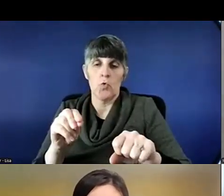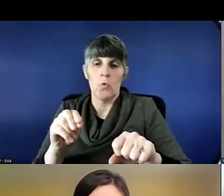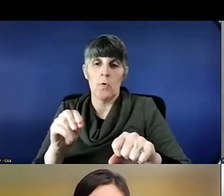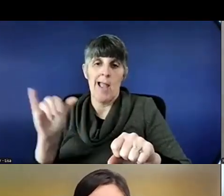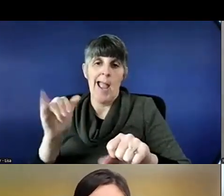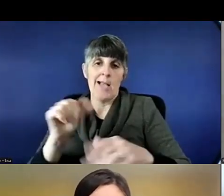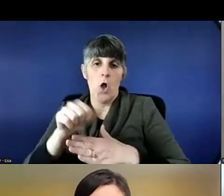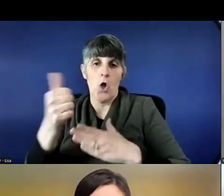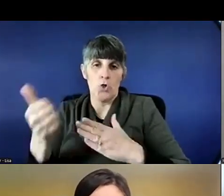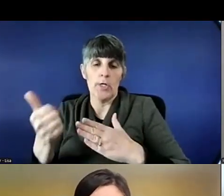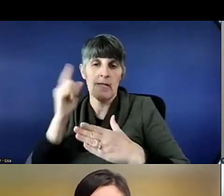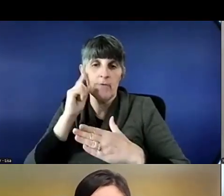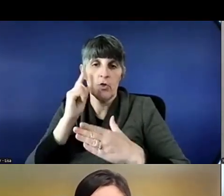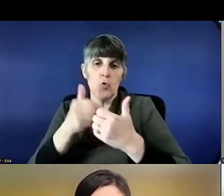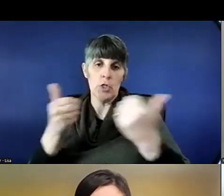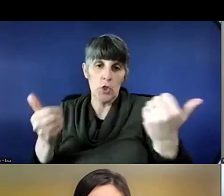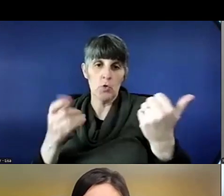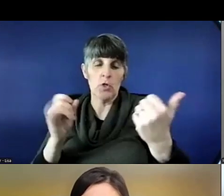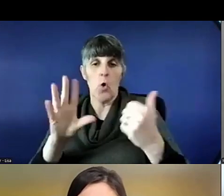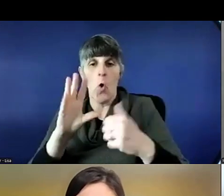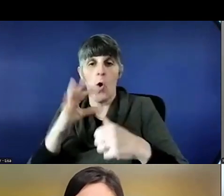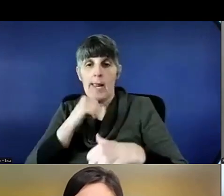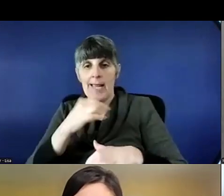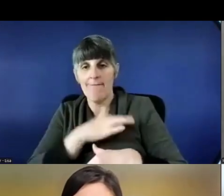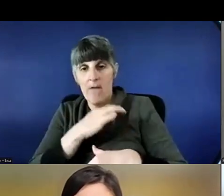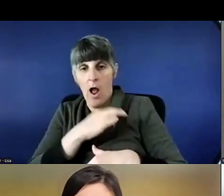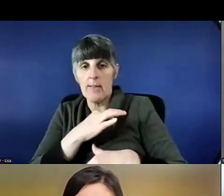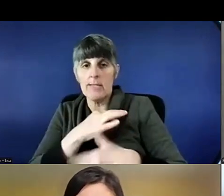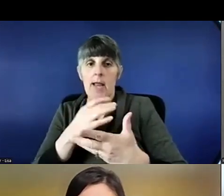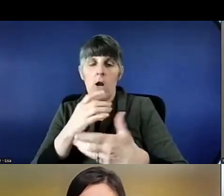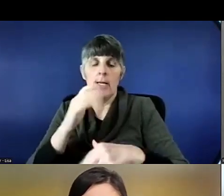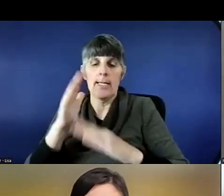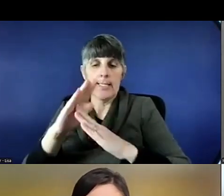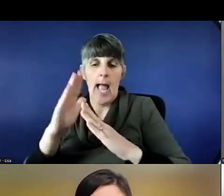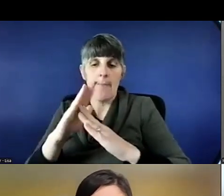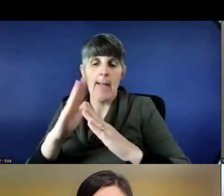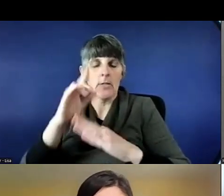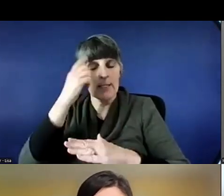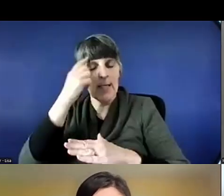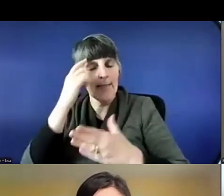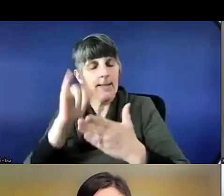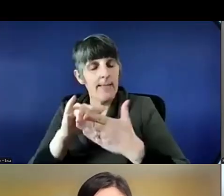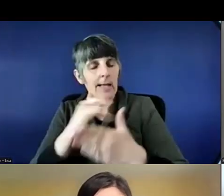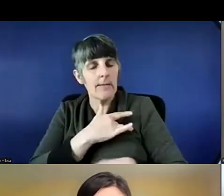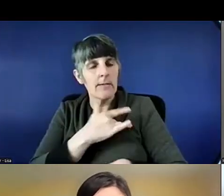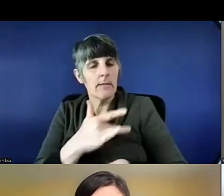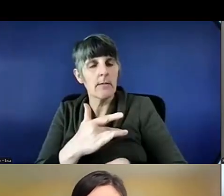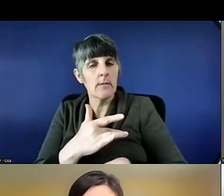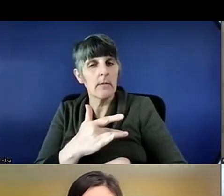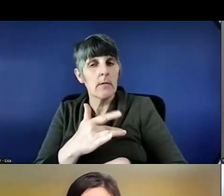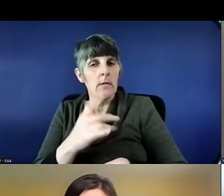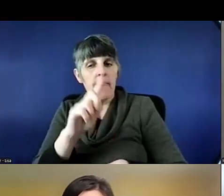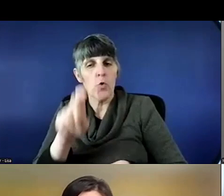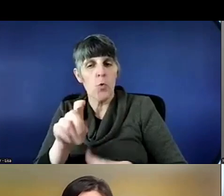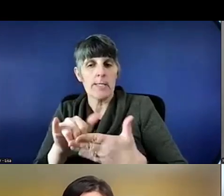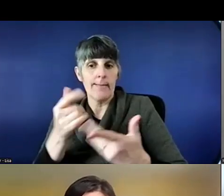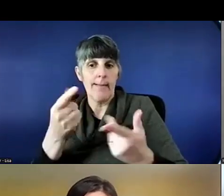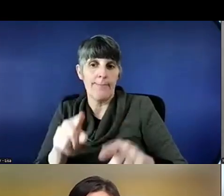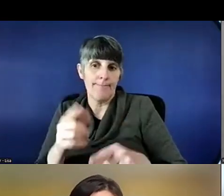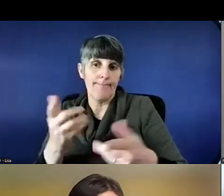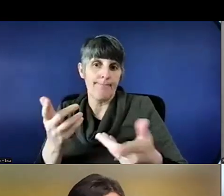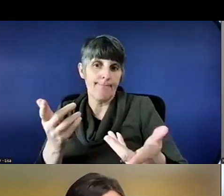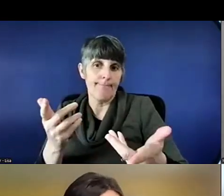an alternative to seclusion or involuntary timeouts, because I think that's often the question we get